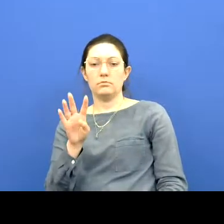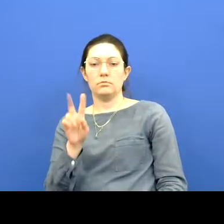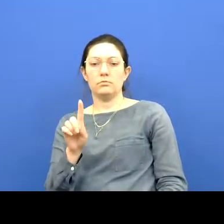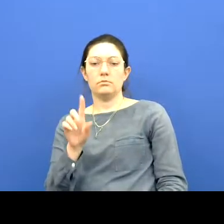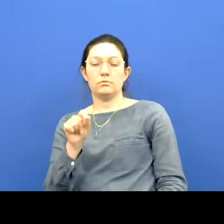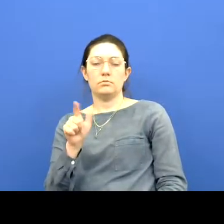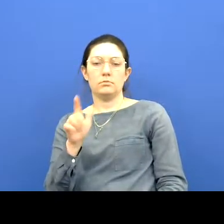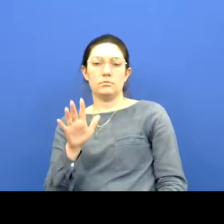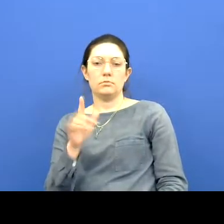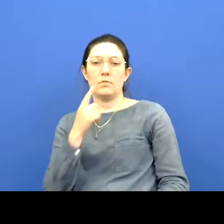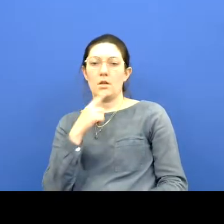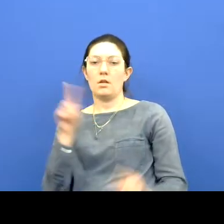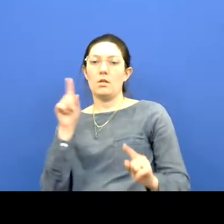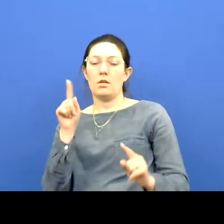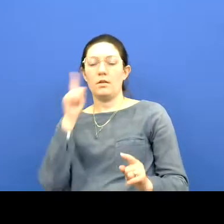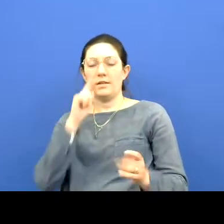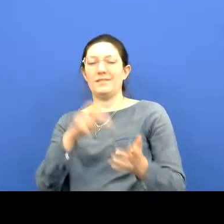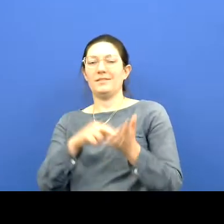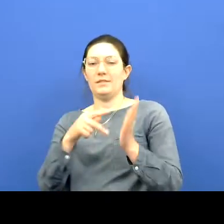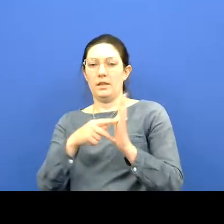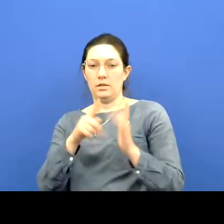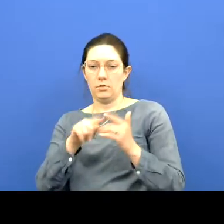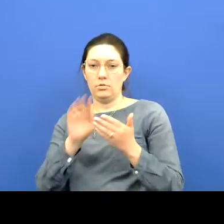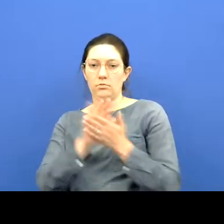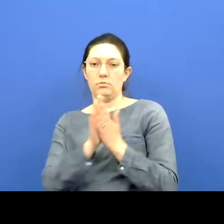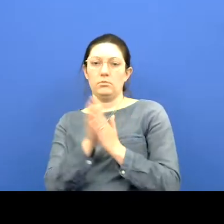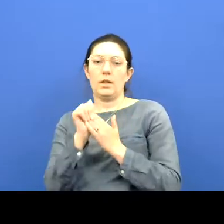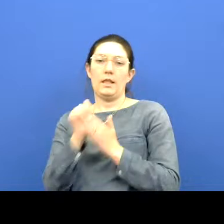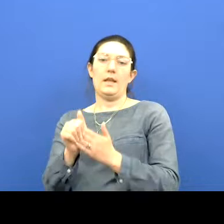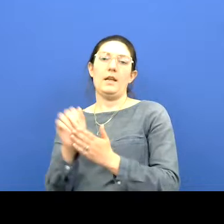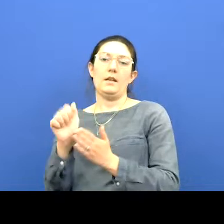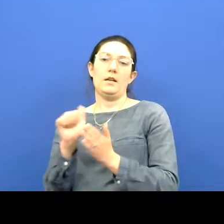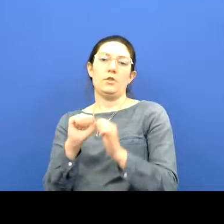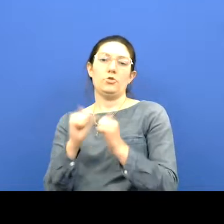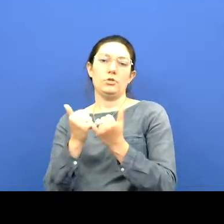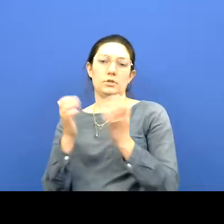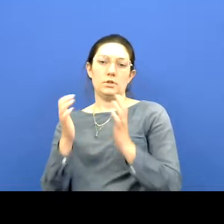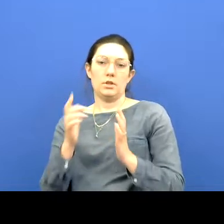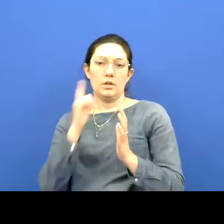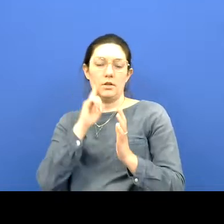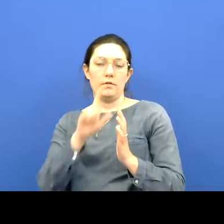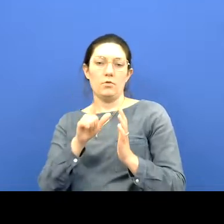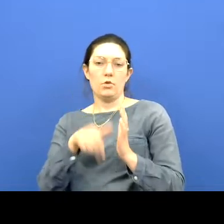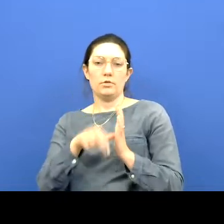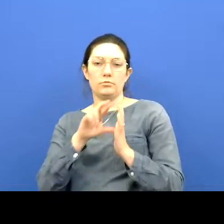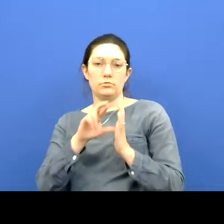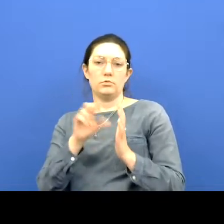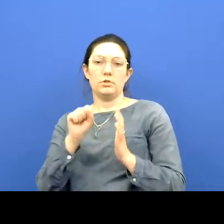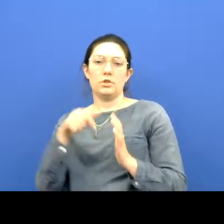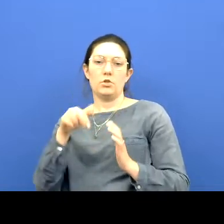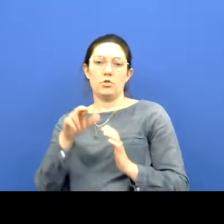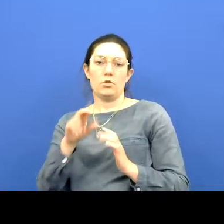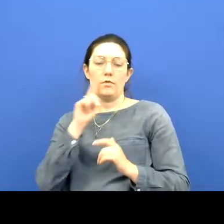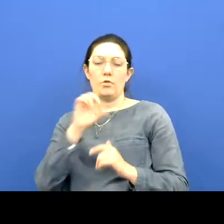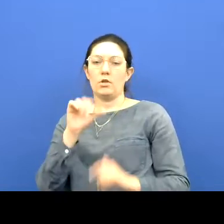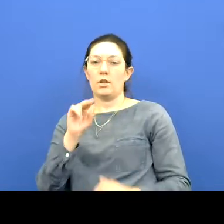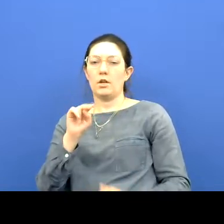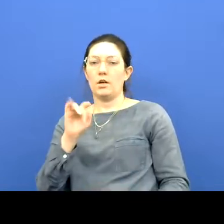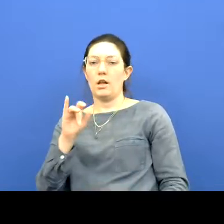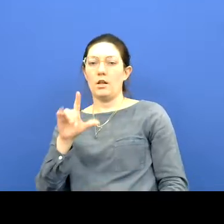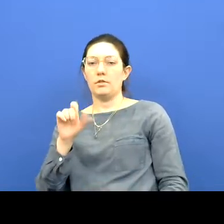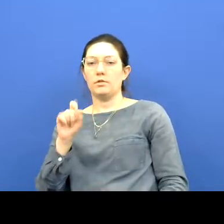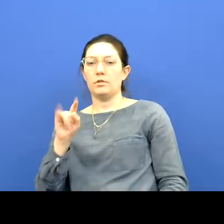2025, declare intent to be lead agency for a coordinated seeker review for the Canal Side LWRP